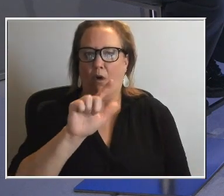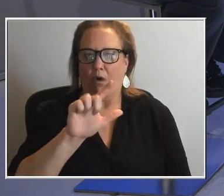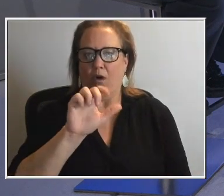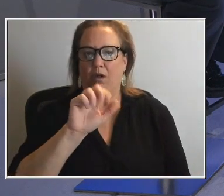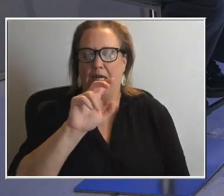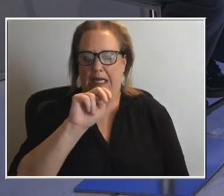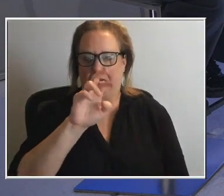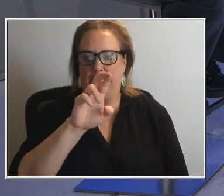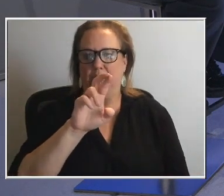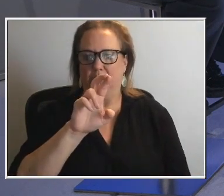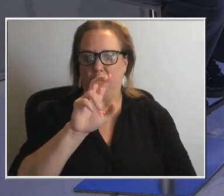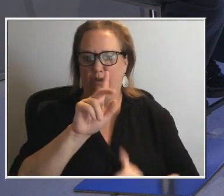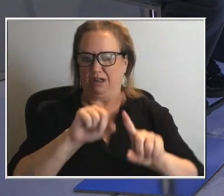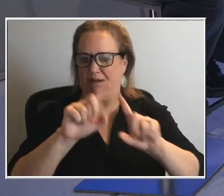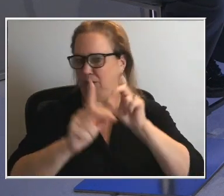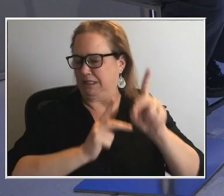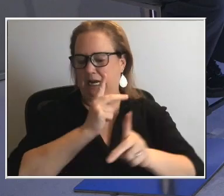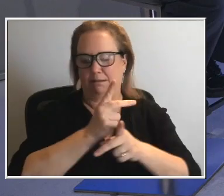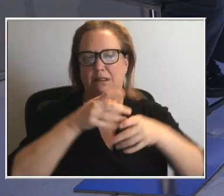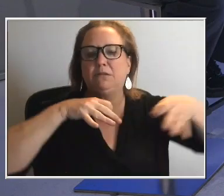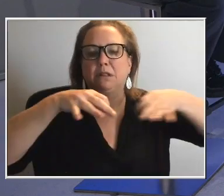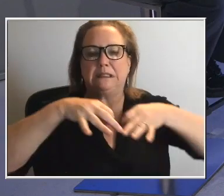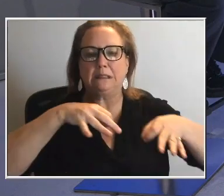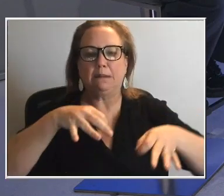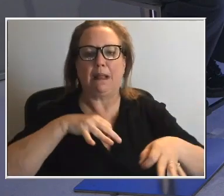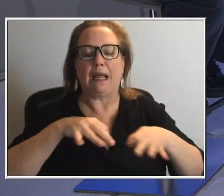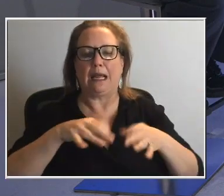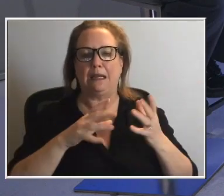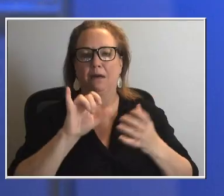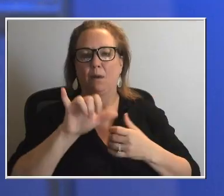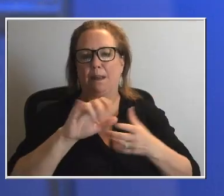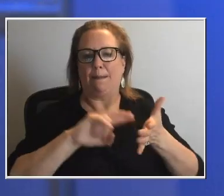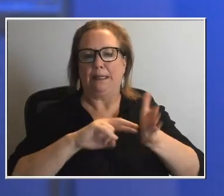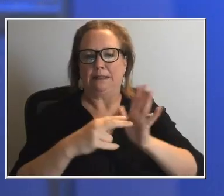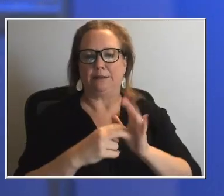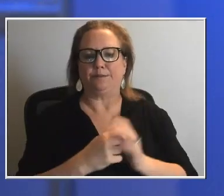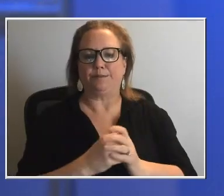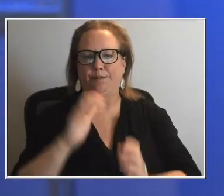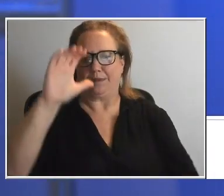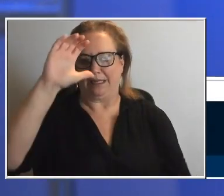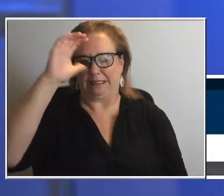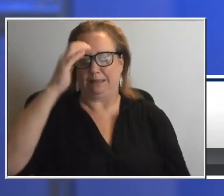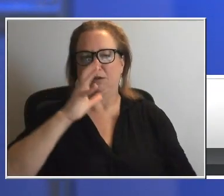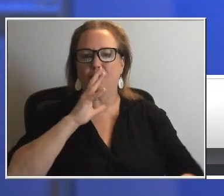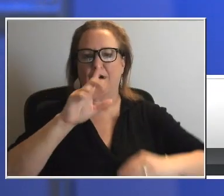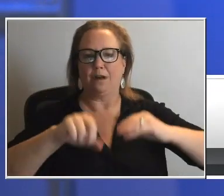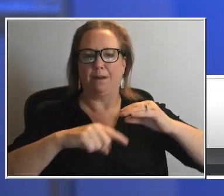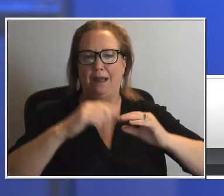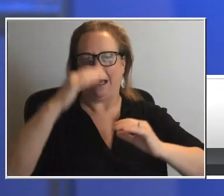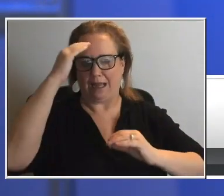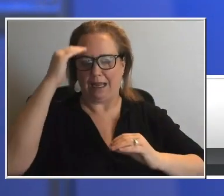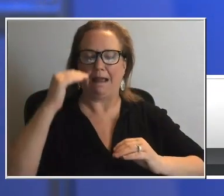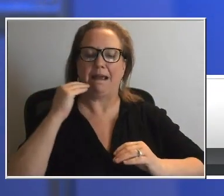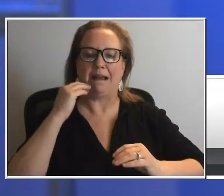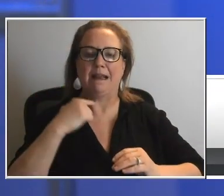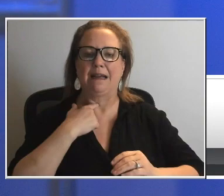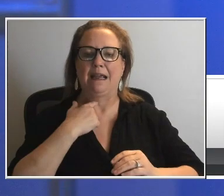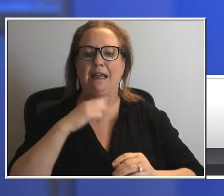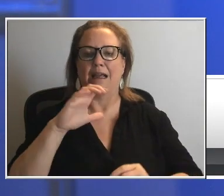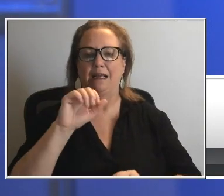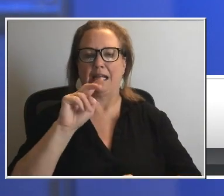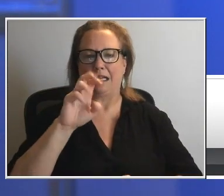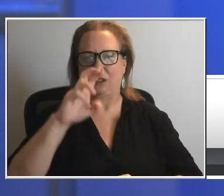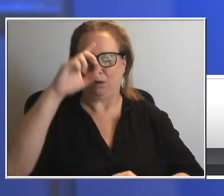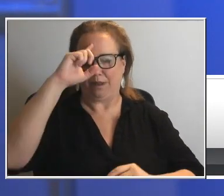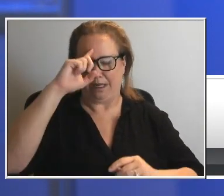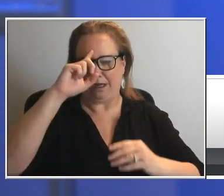different types? Tell us exactly what that was. It seems like we talk about head and neck cancer when we think of it as one thing, but it's